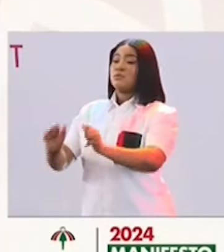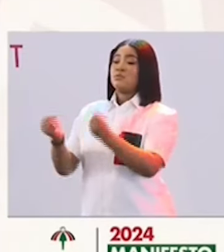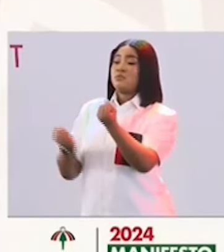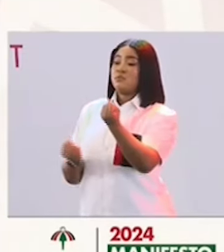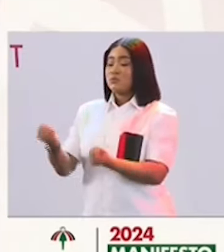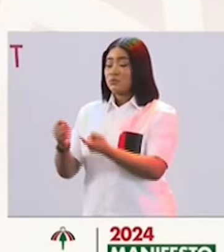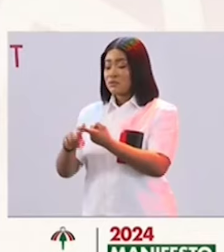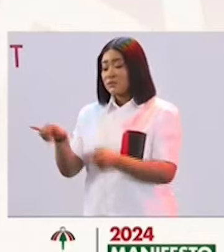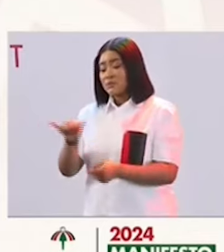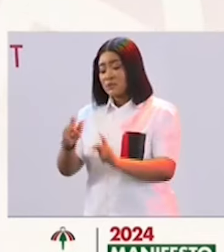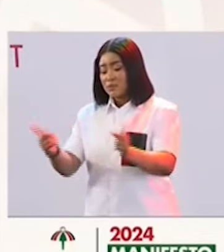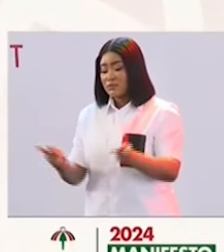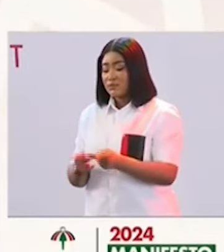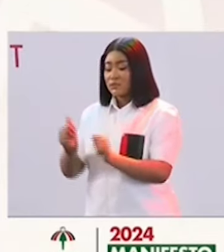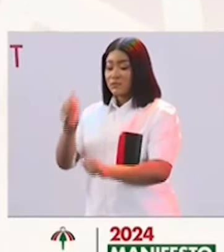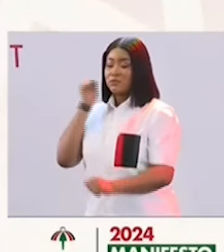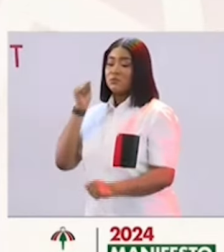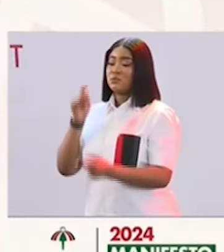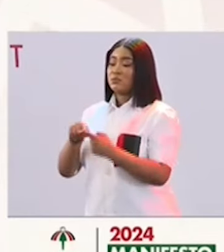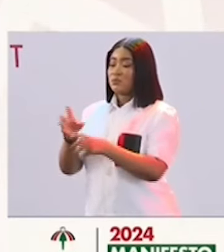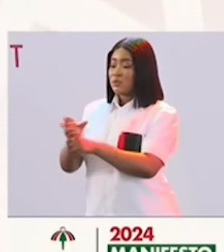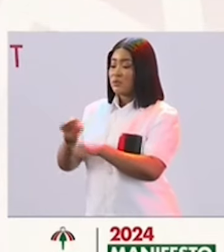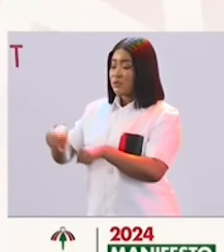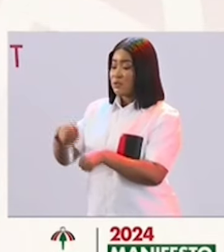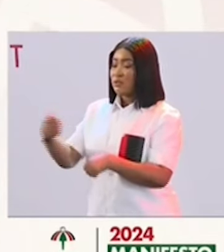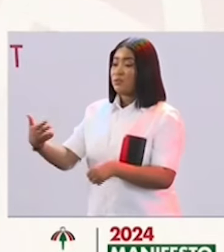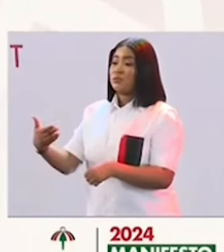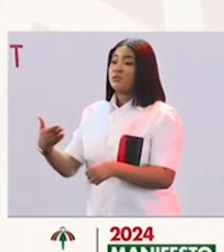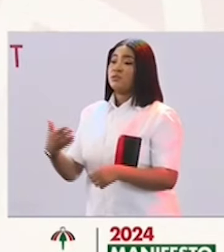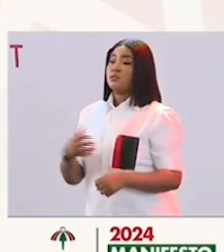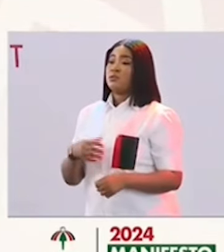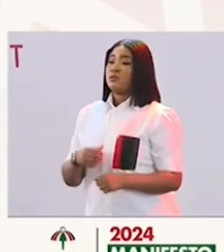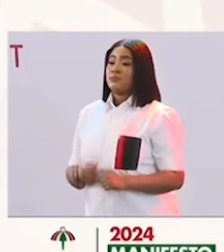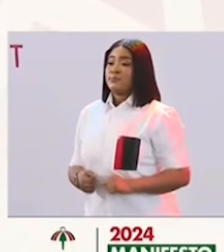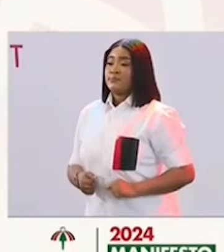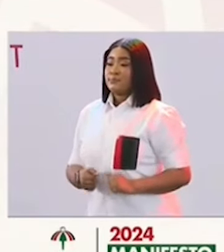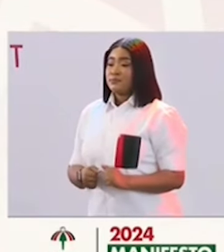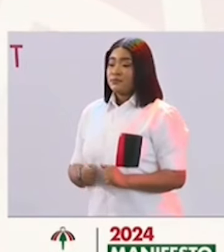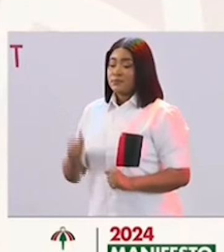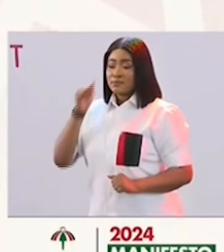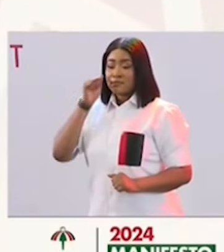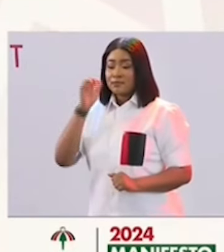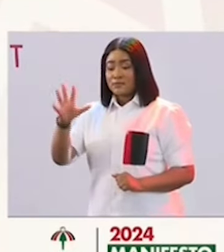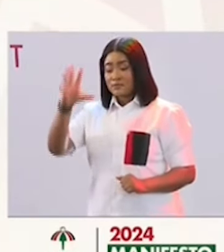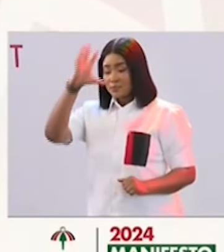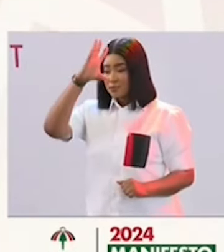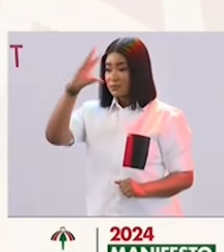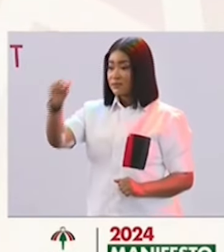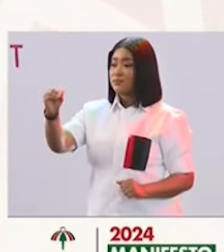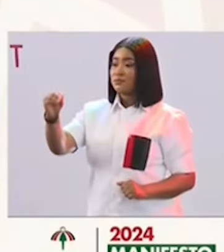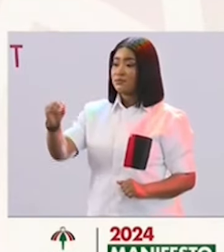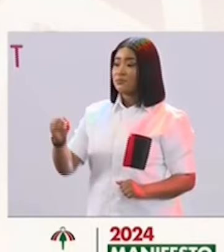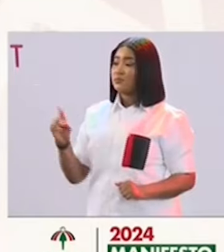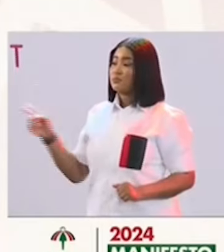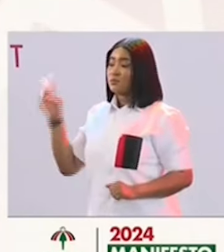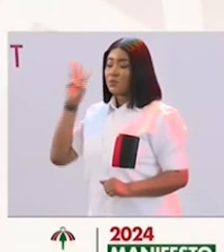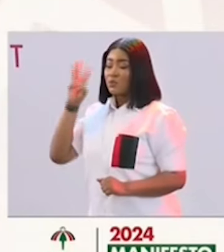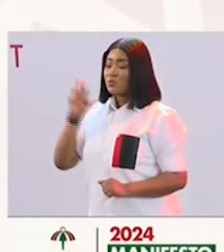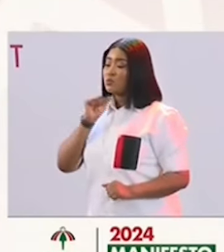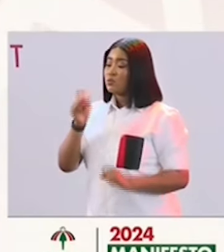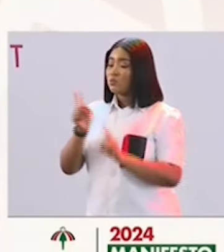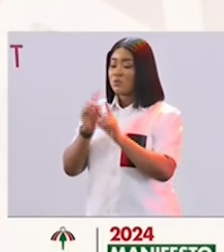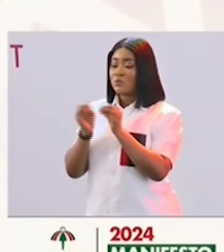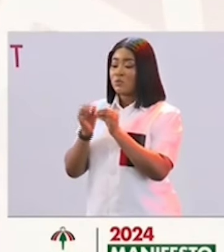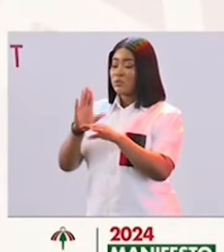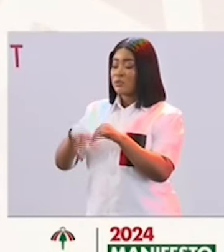direction, refusing any feedback, refusing any constructive criticism. Ladies and gentlemen, I'm not going to say more than